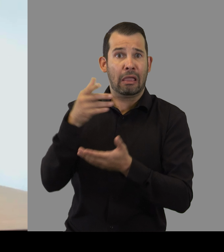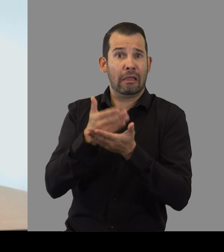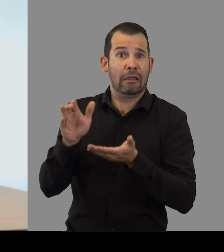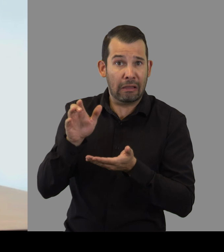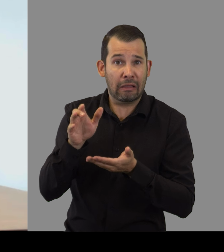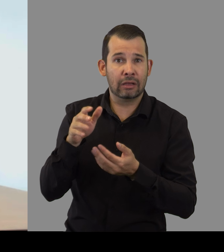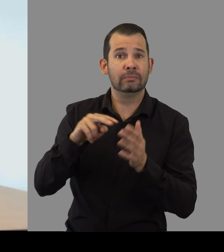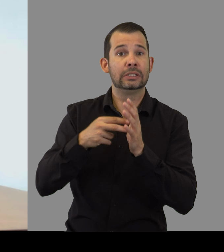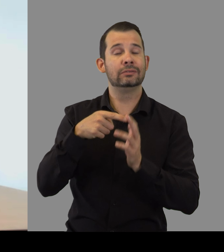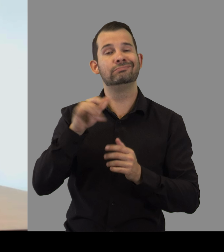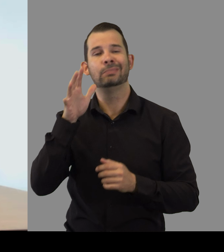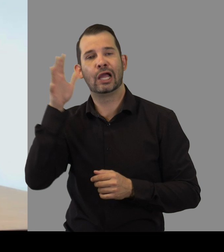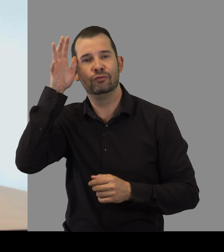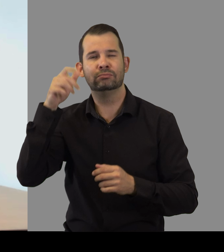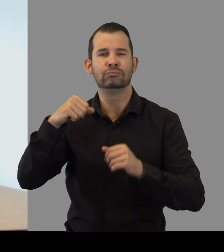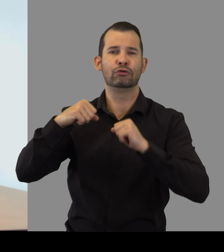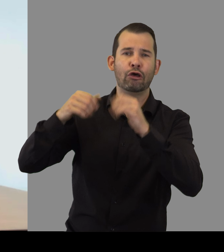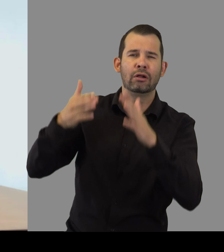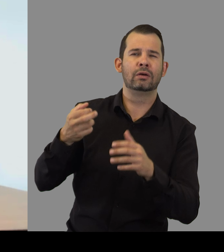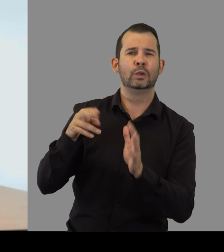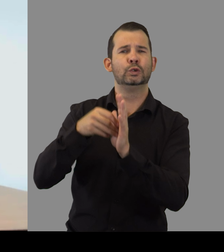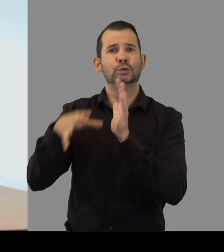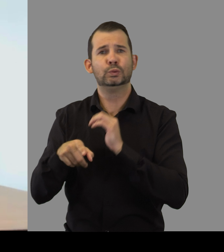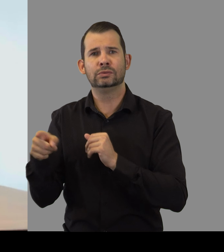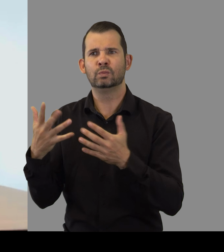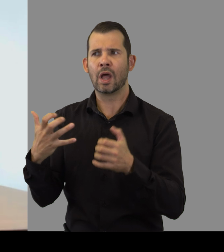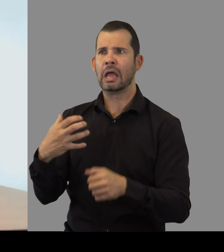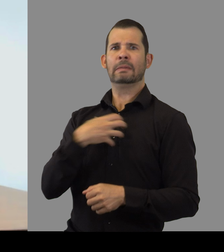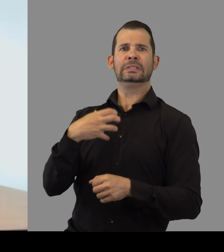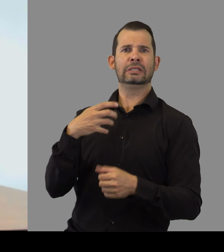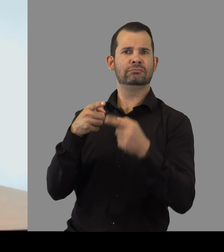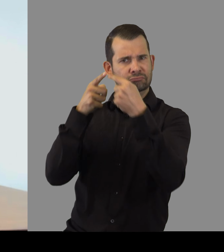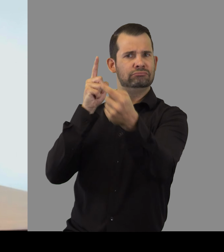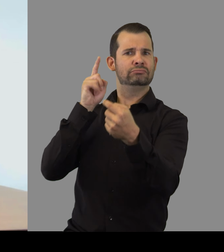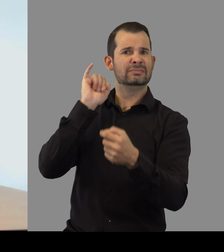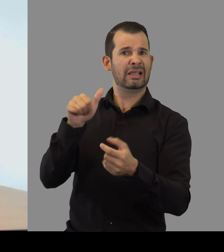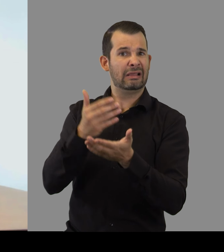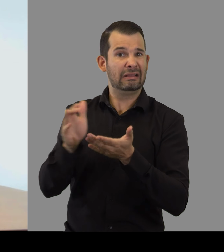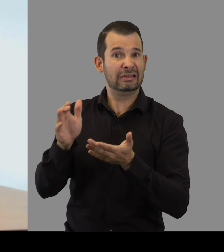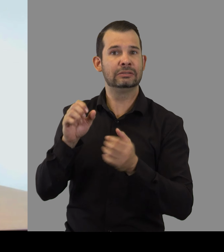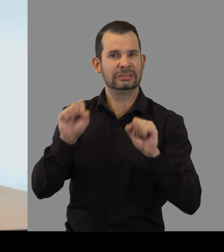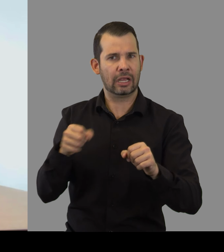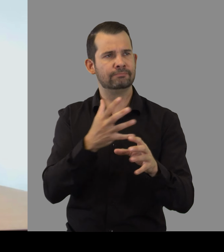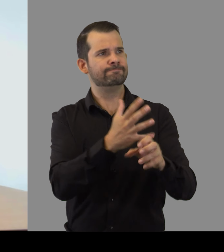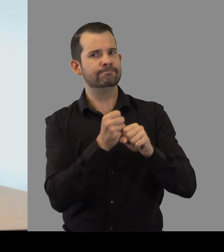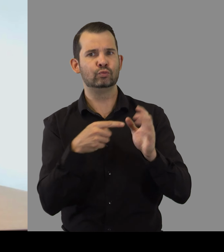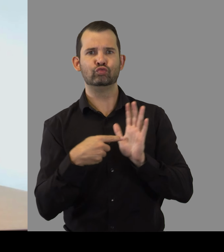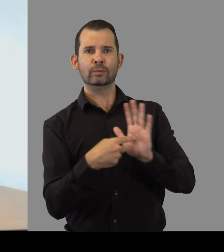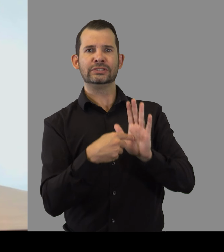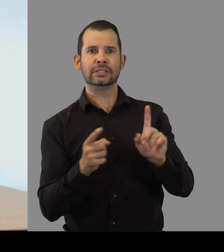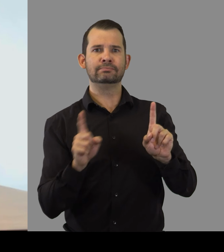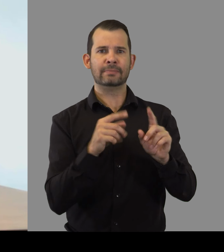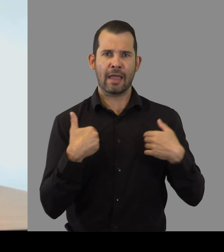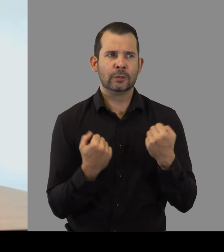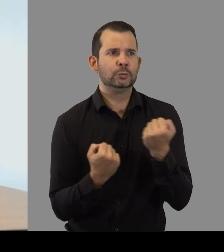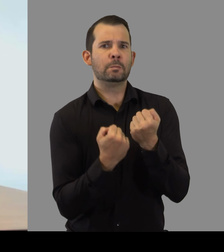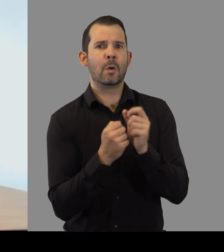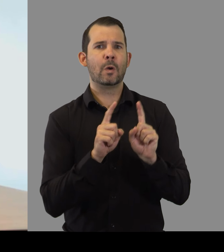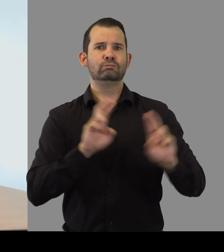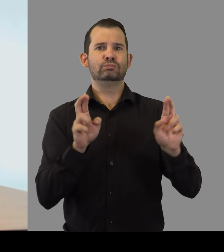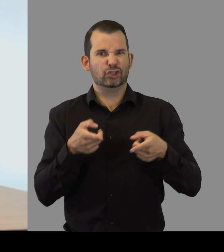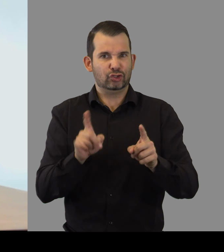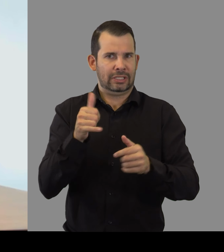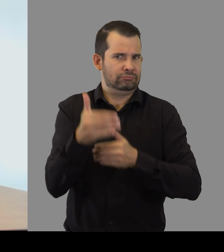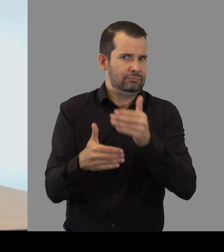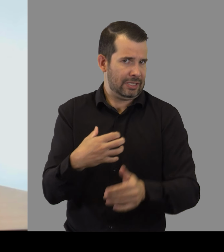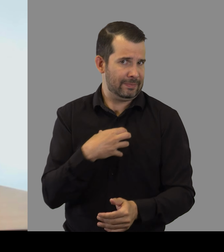the parent or guardian, their student wishing to appeal an exclusion, can access representation or have support during the